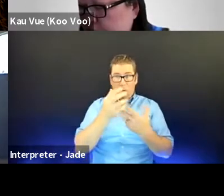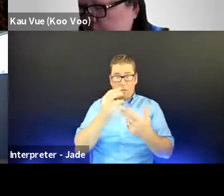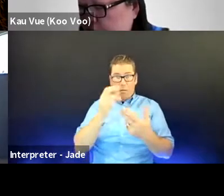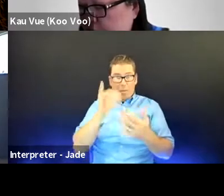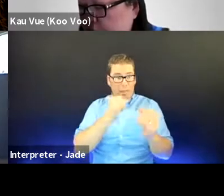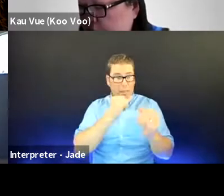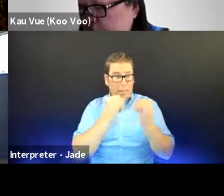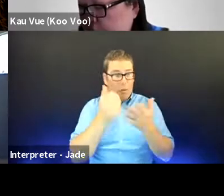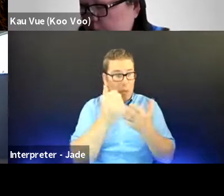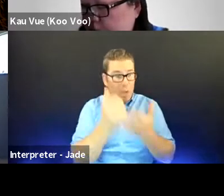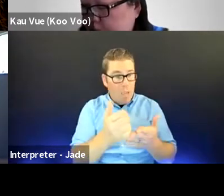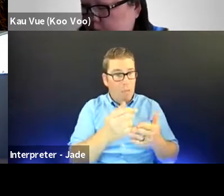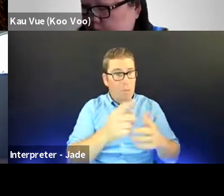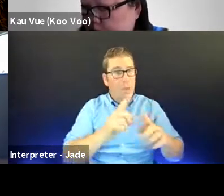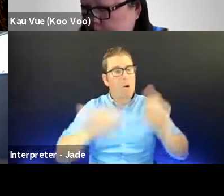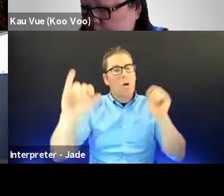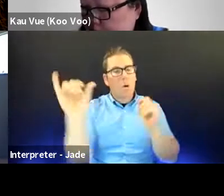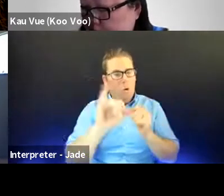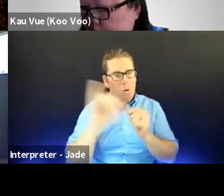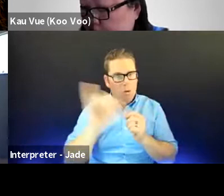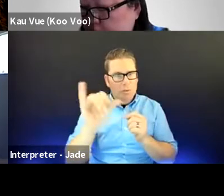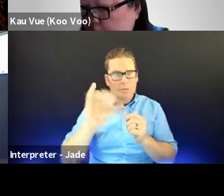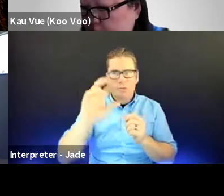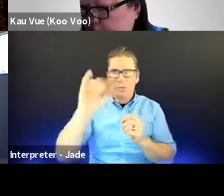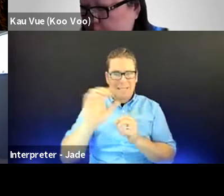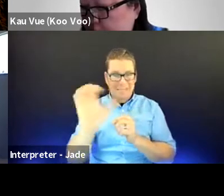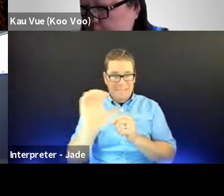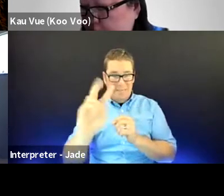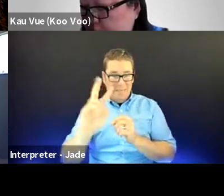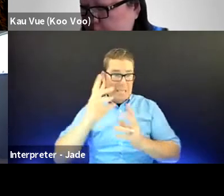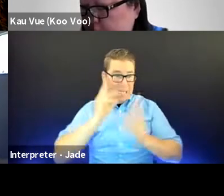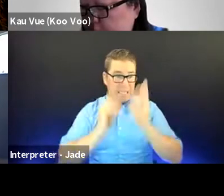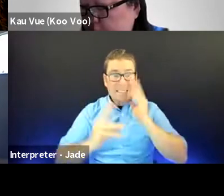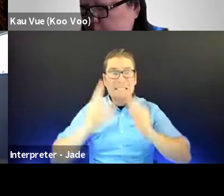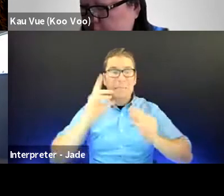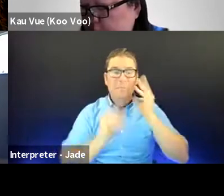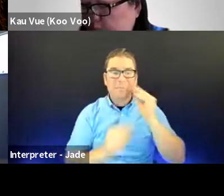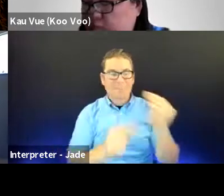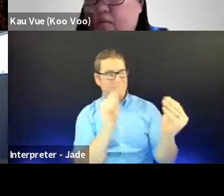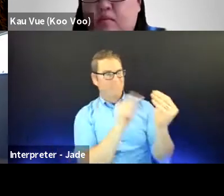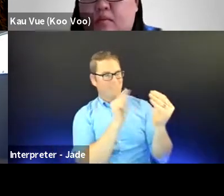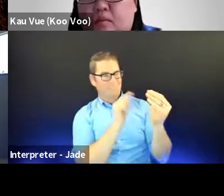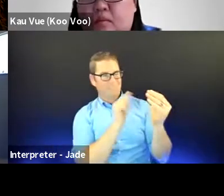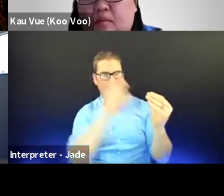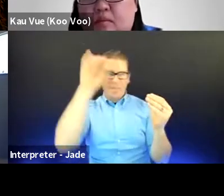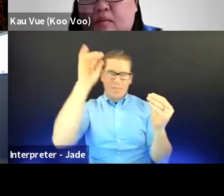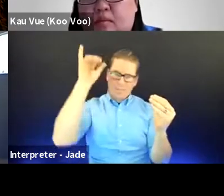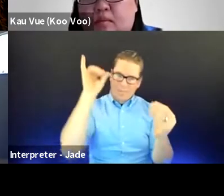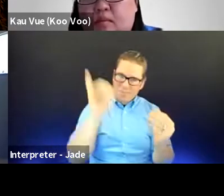work. It's that through that experience, you'll know more about what we